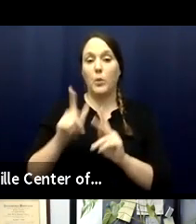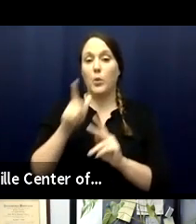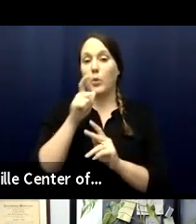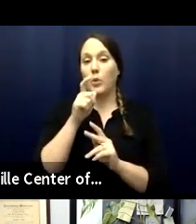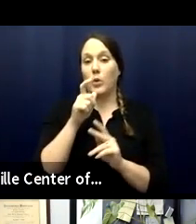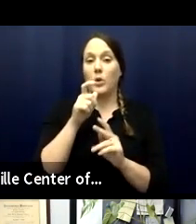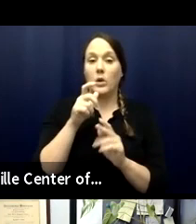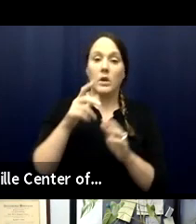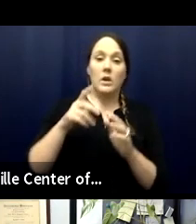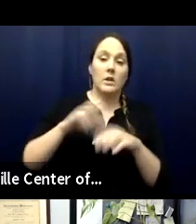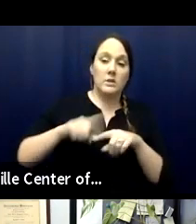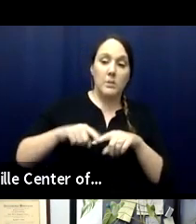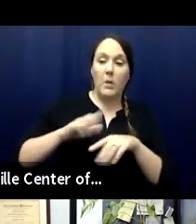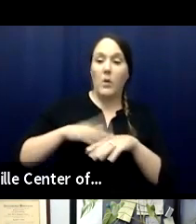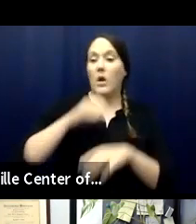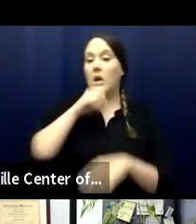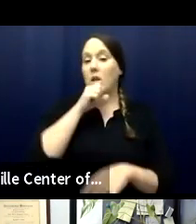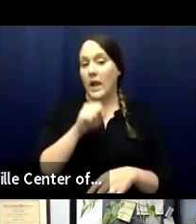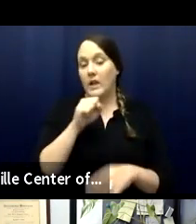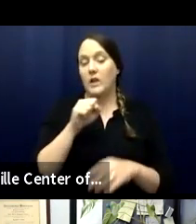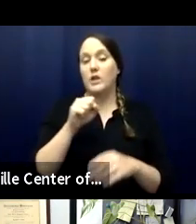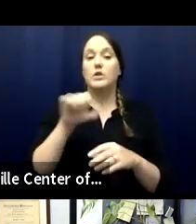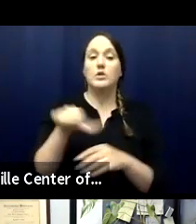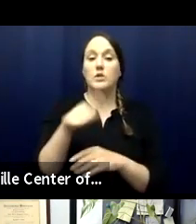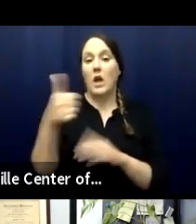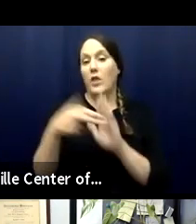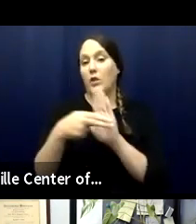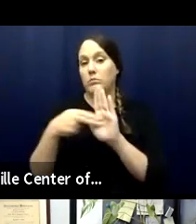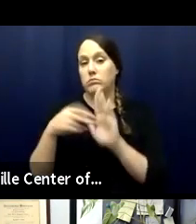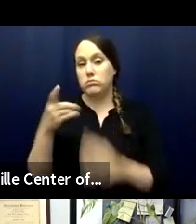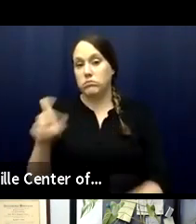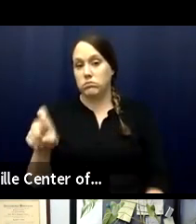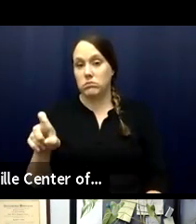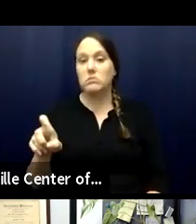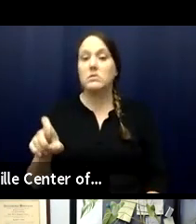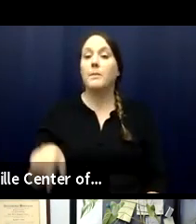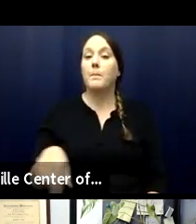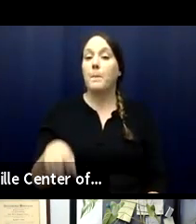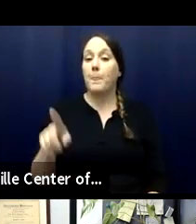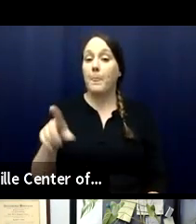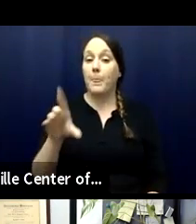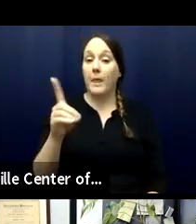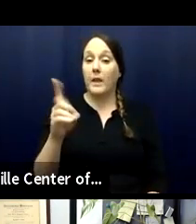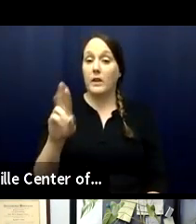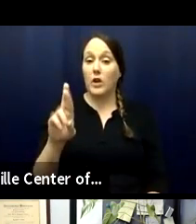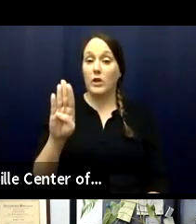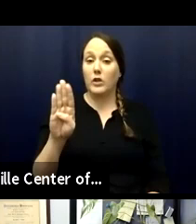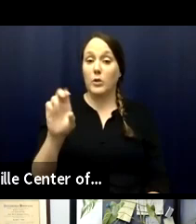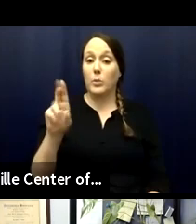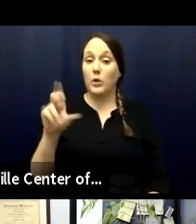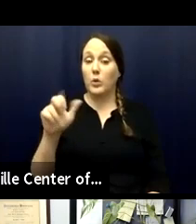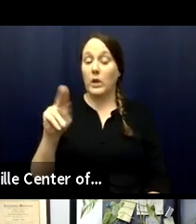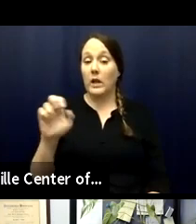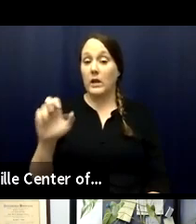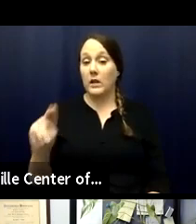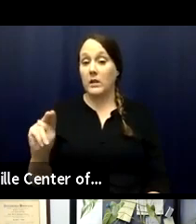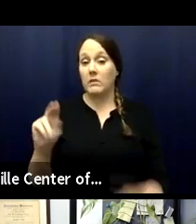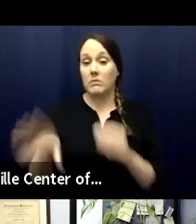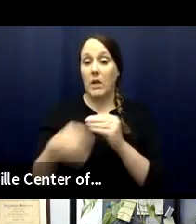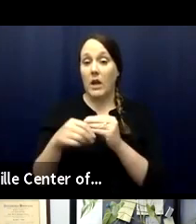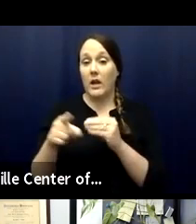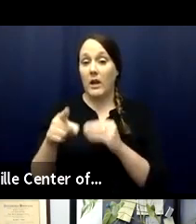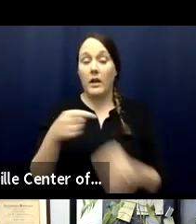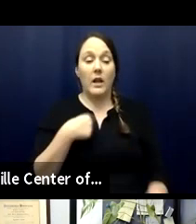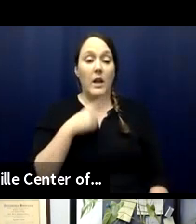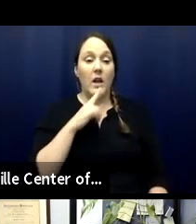on age and based on number of comorbidities. So Dr. Buchanan, I don't know if you have anything to add to that from what I'd said. I